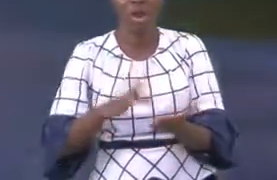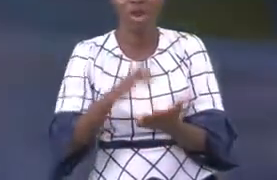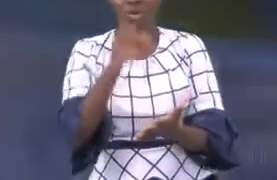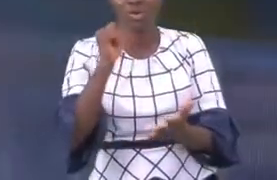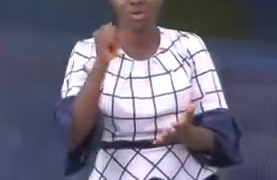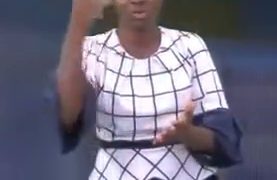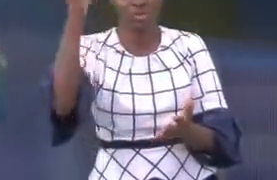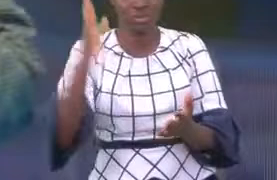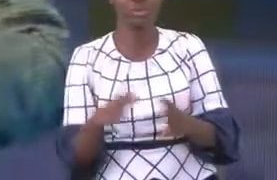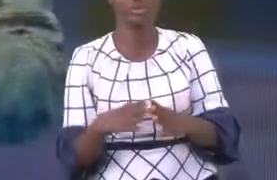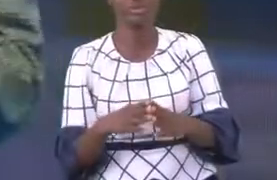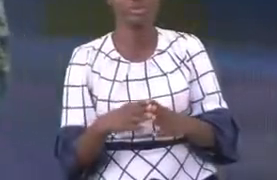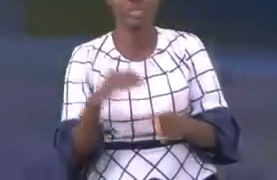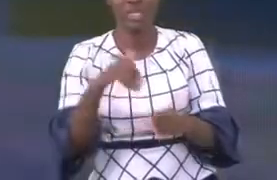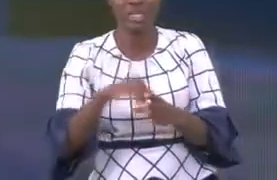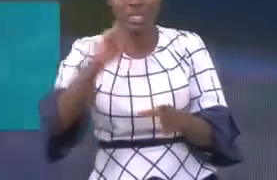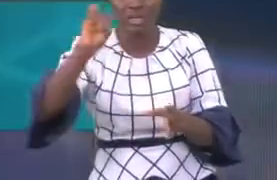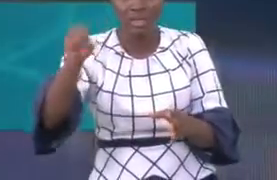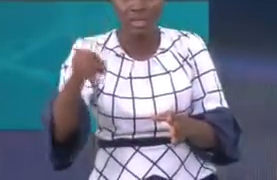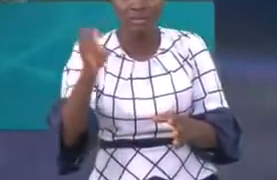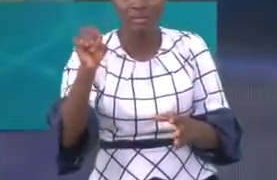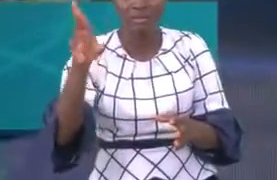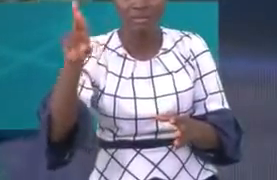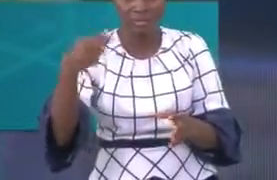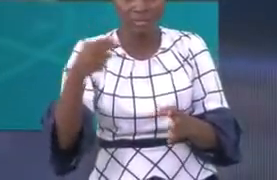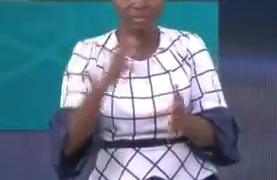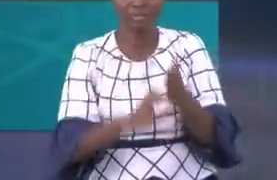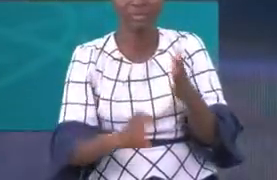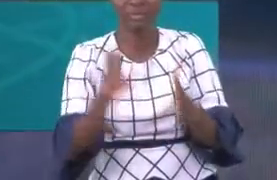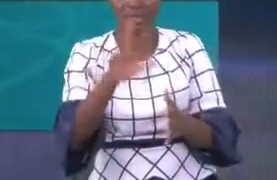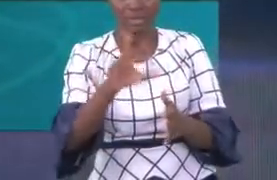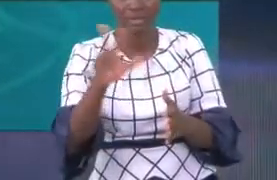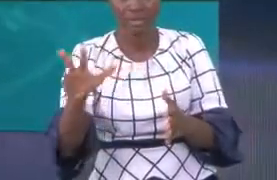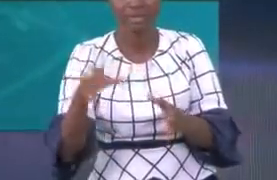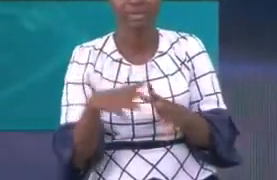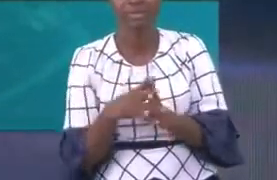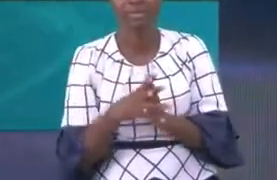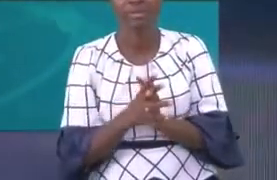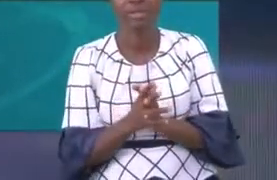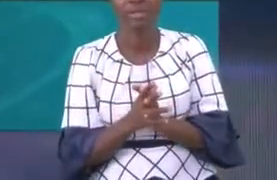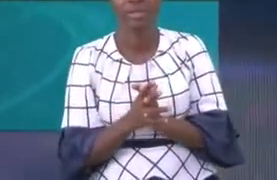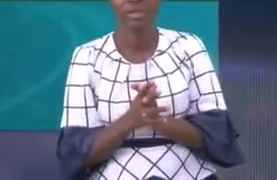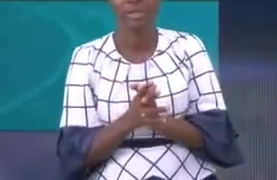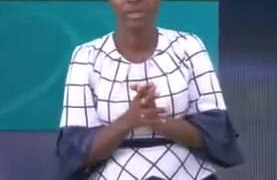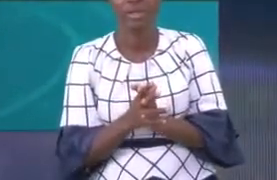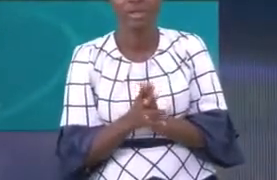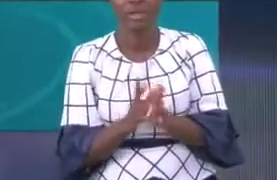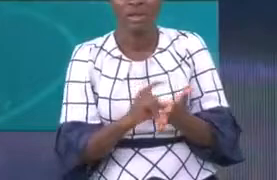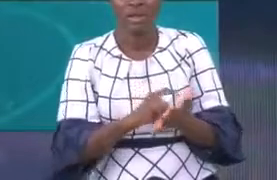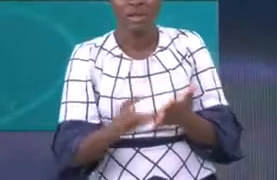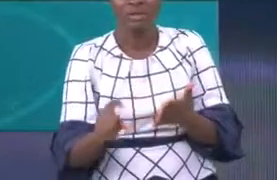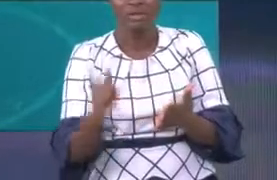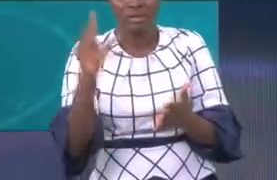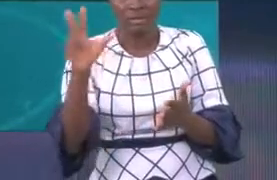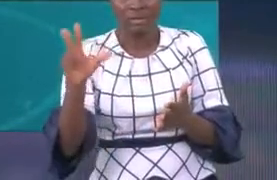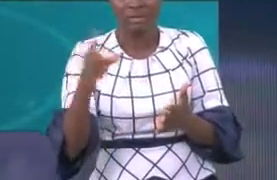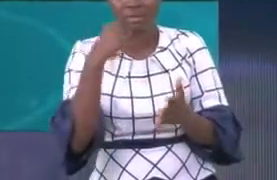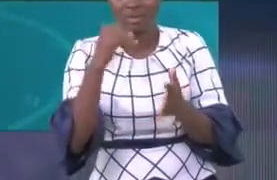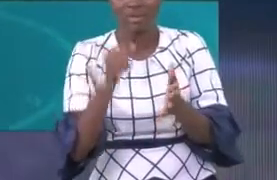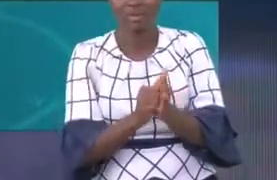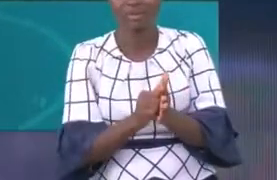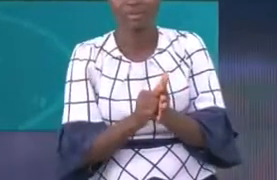In Jeremiah chapter 33, we're looking at verse 3. It says, call unto me, and